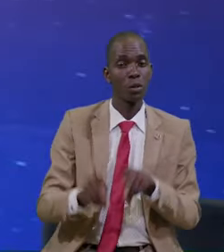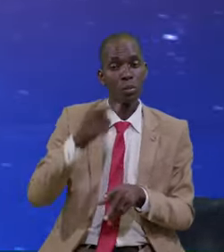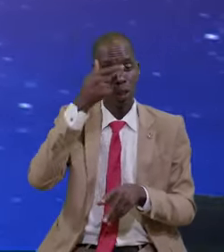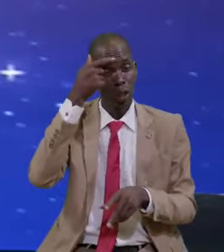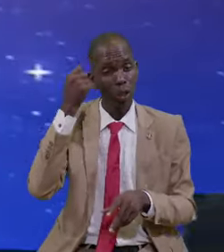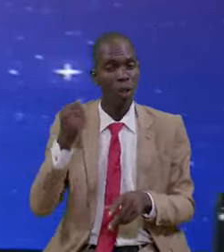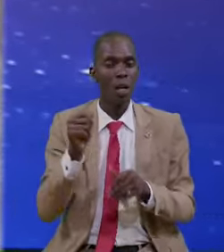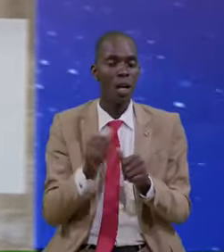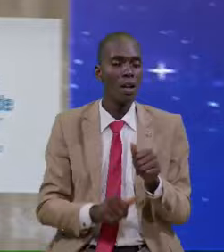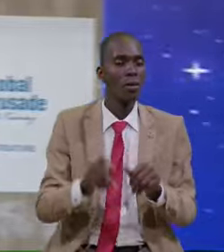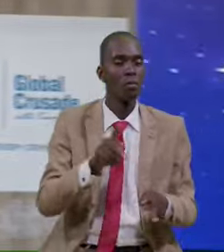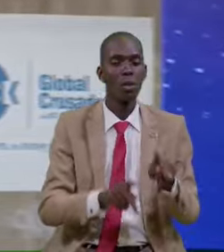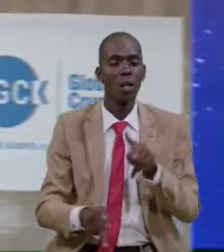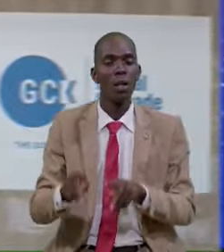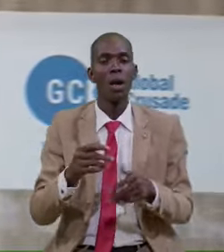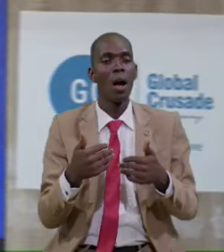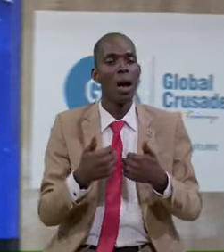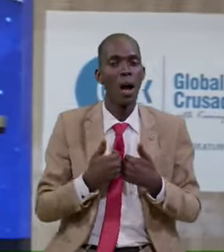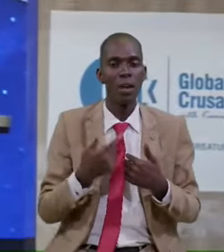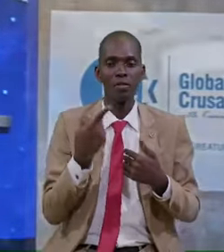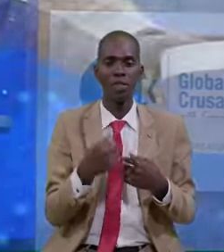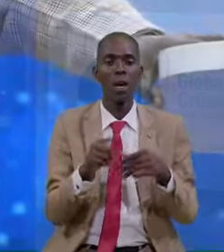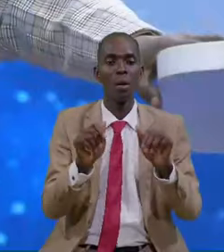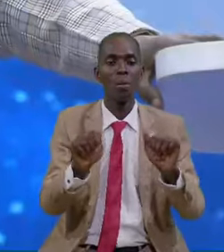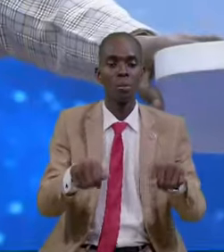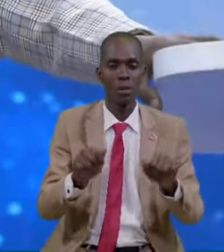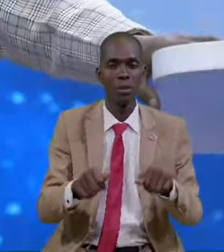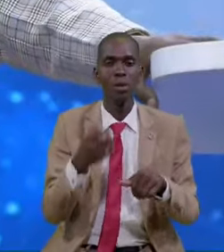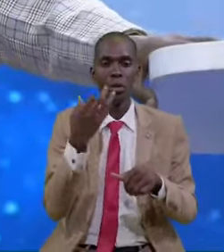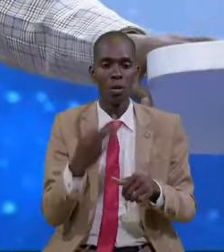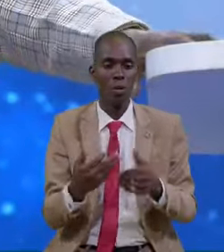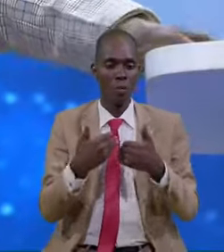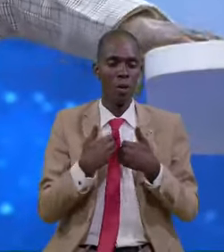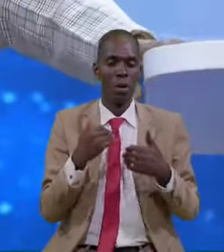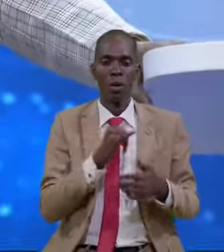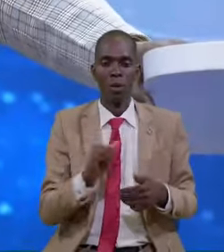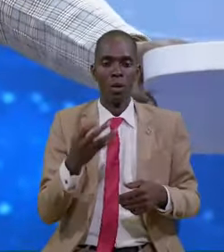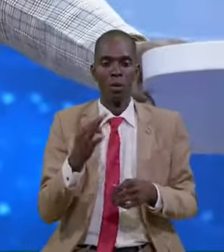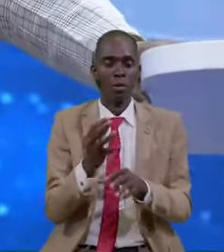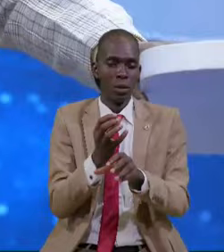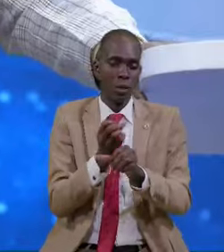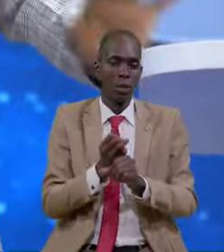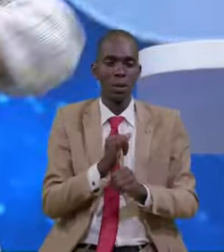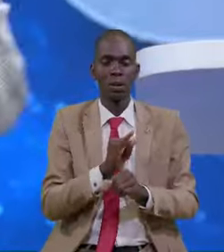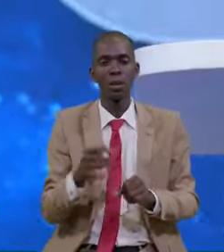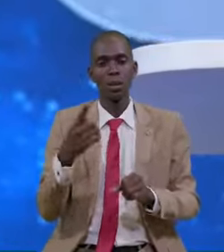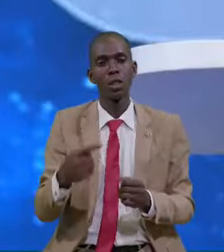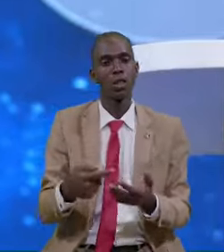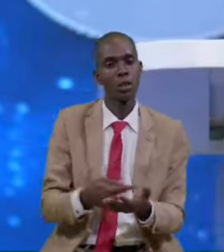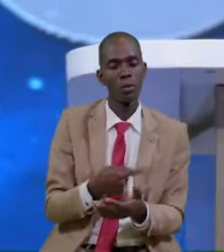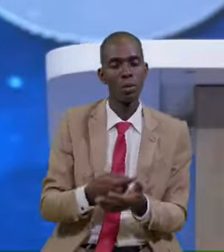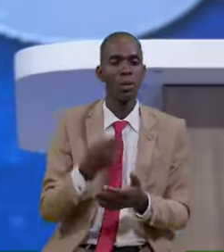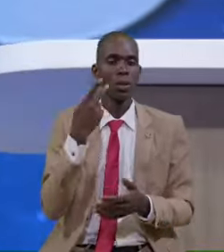every creature has the possibility of having, of receiving that gospel. Look at